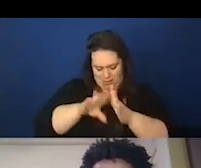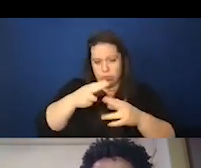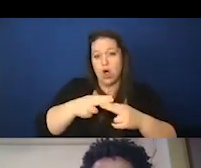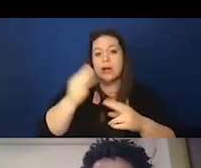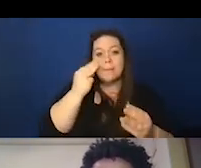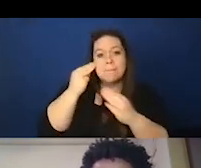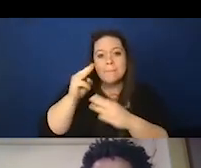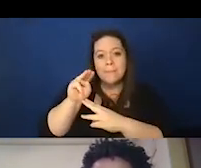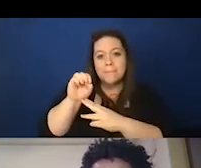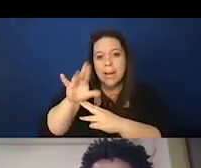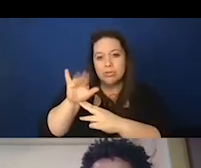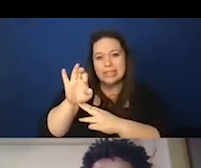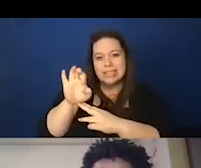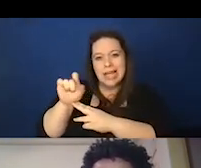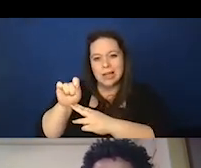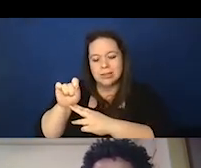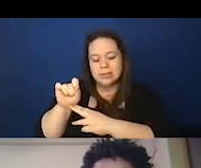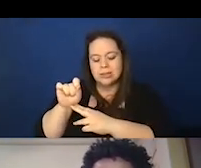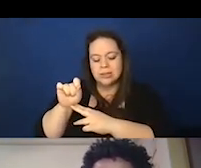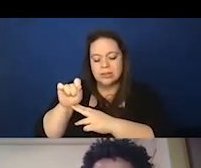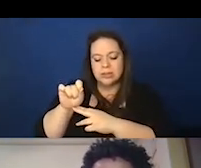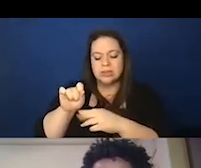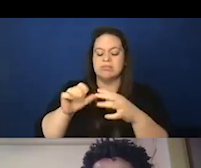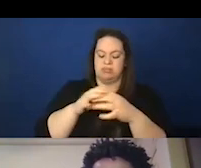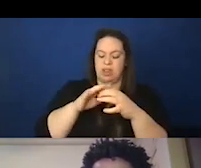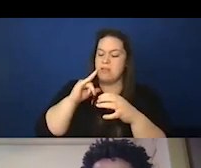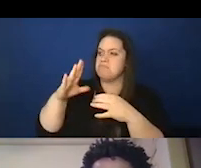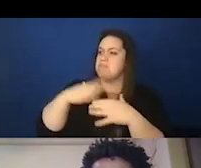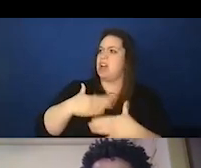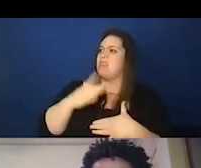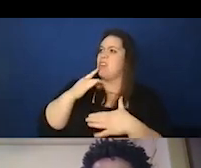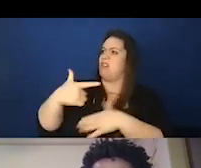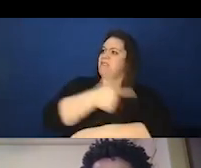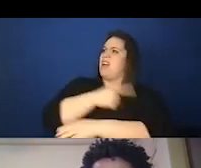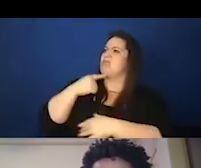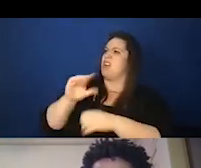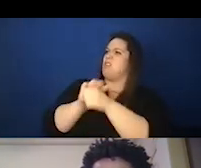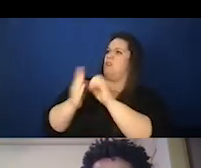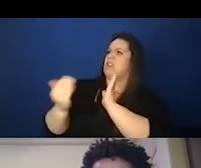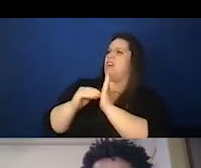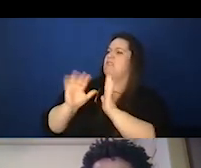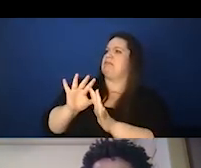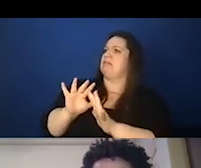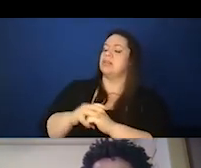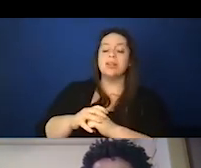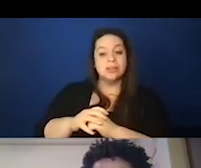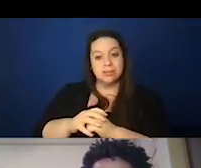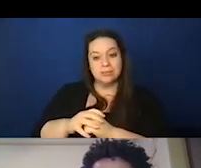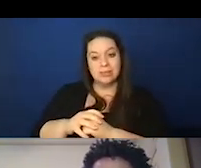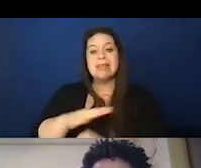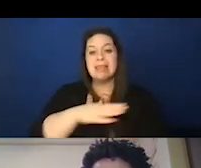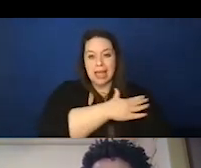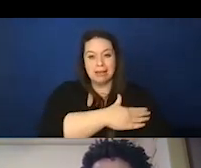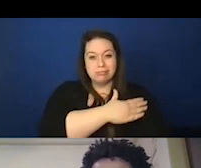almost, seeing that COVID is being exposed to the body again. Those individuals were getting not only the pain at the site, but they